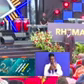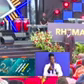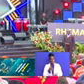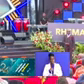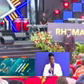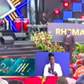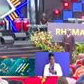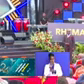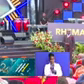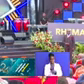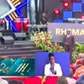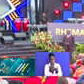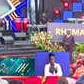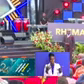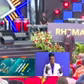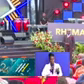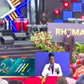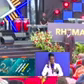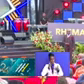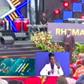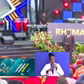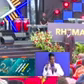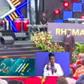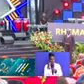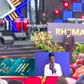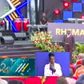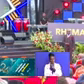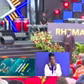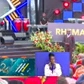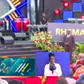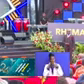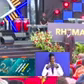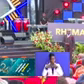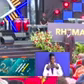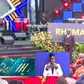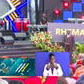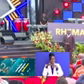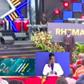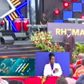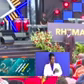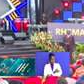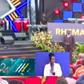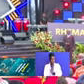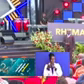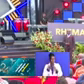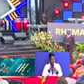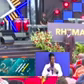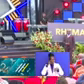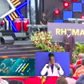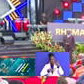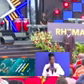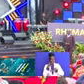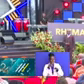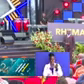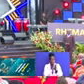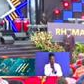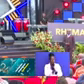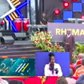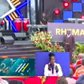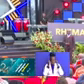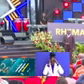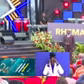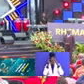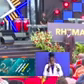me uh one of the things I was prophesying had to do with their Medical Institution and then I was prophesying in the direction of their